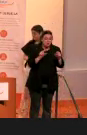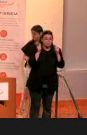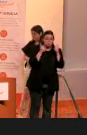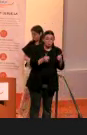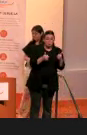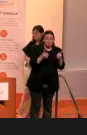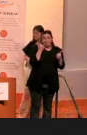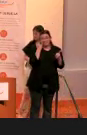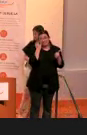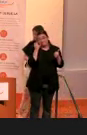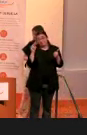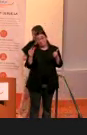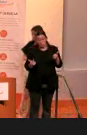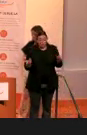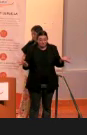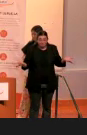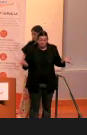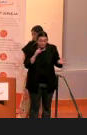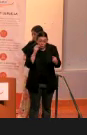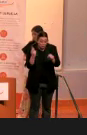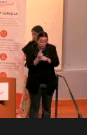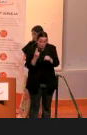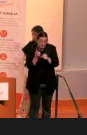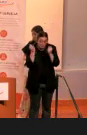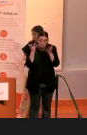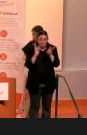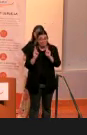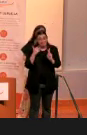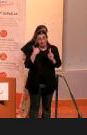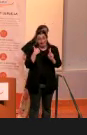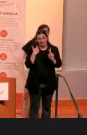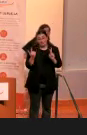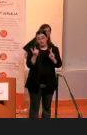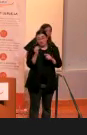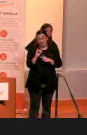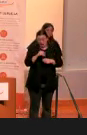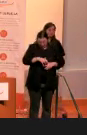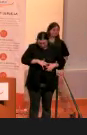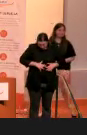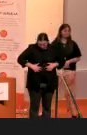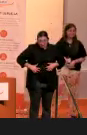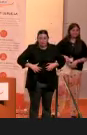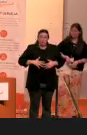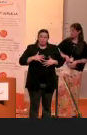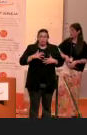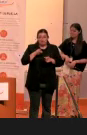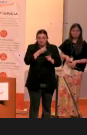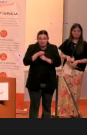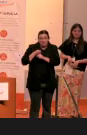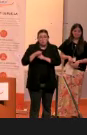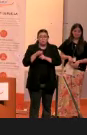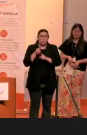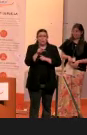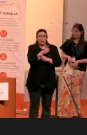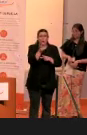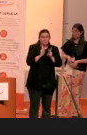doesn't work, you don't use it. There's a lot of people that have GI side effects. There's a lot of people that get depressed and anxious. And